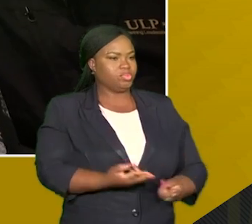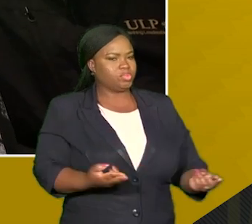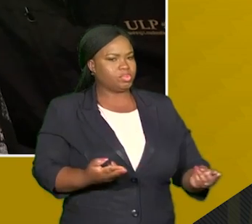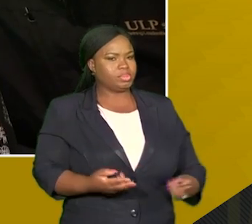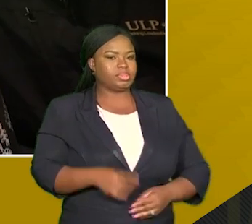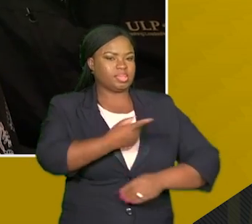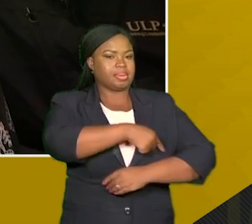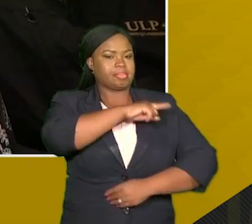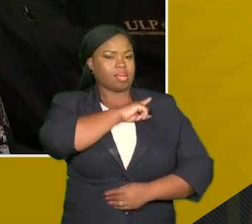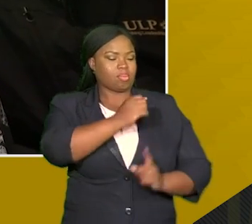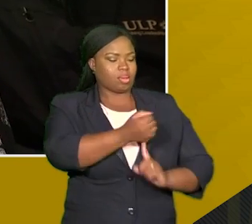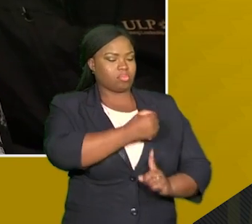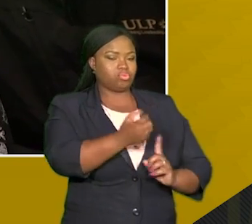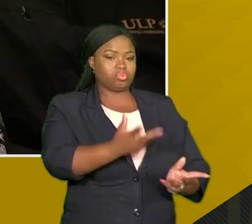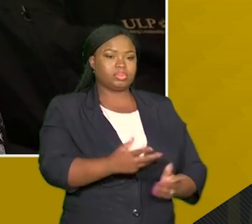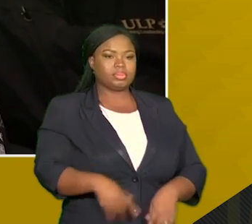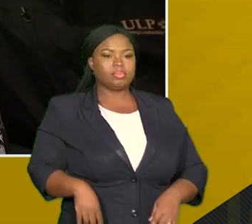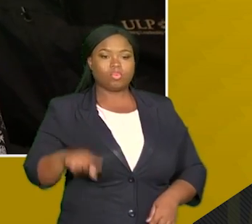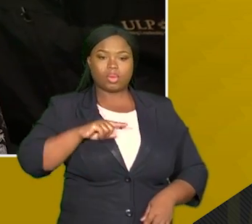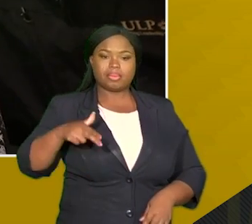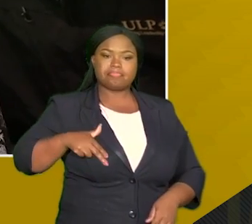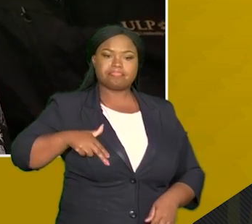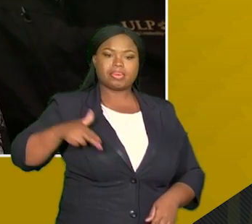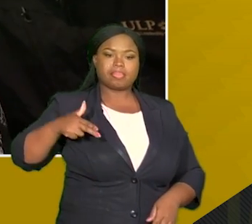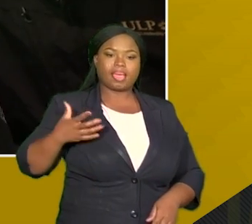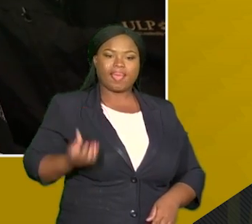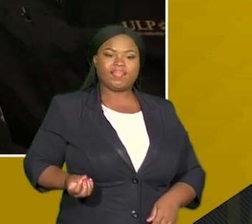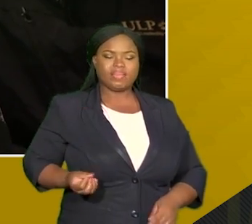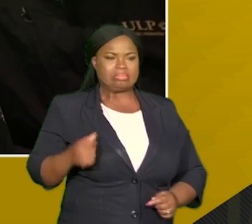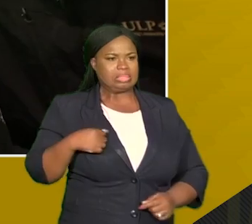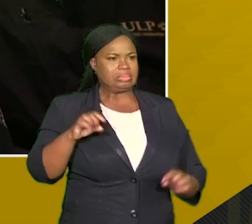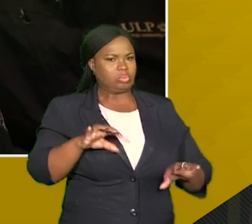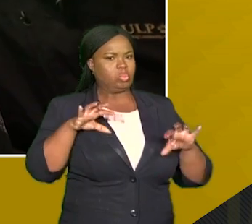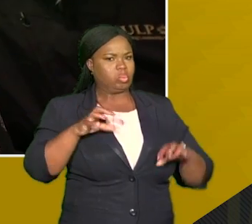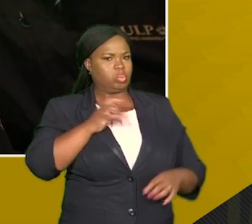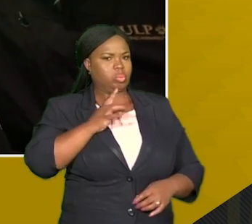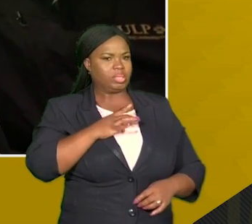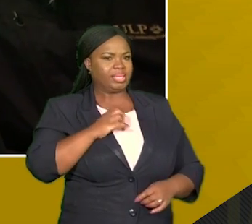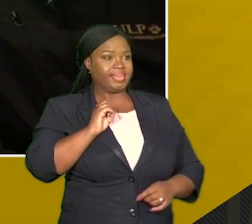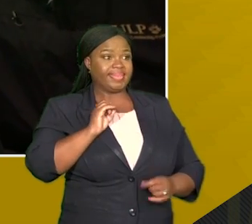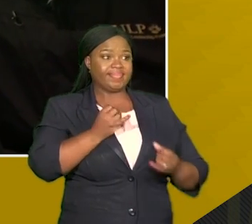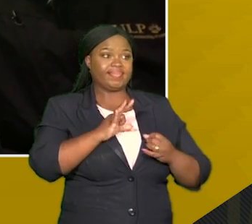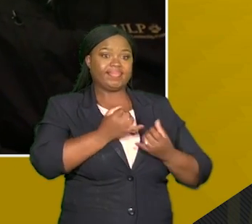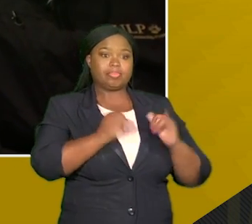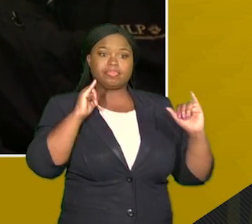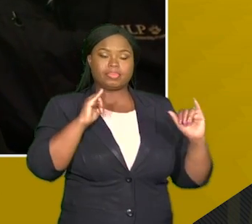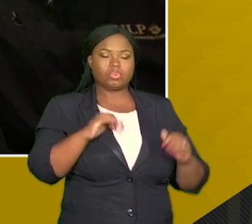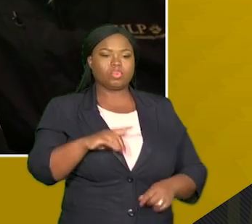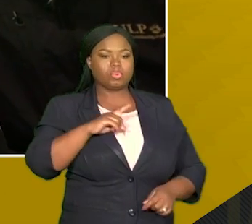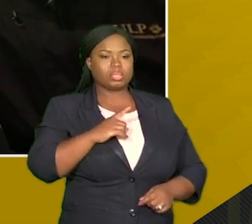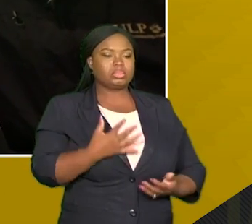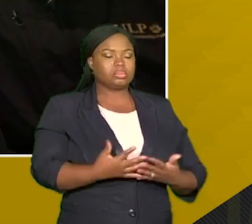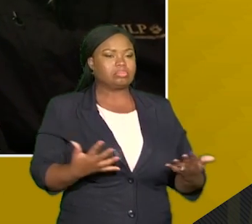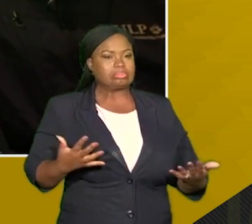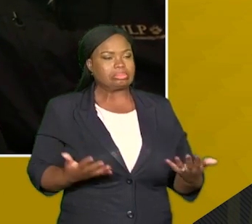abuse i-power. For instance, unespam lo muntu lona. And I'm afraid for impilo yami ukuthi mangizohlukana naye, some become obsessive. And